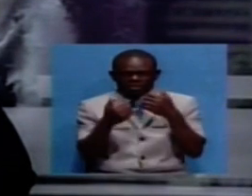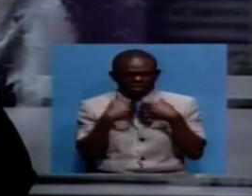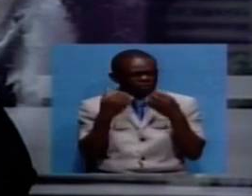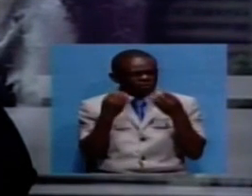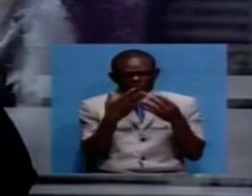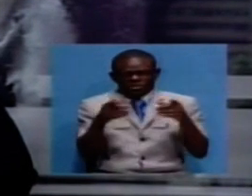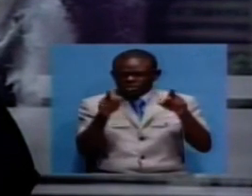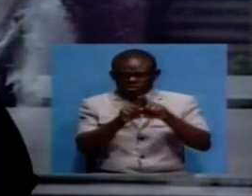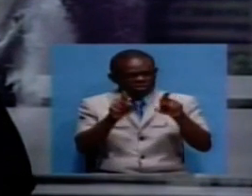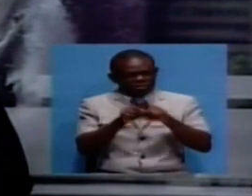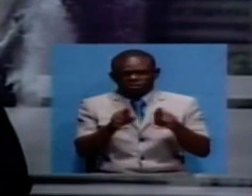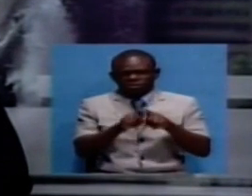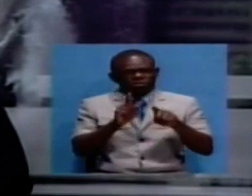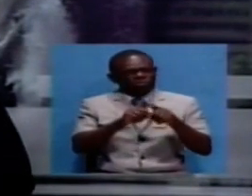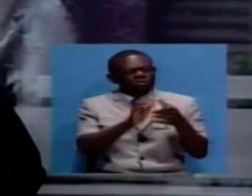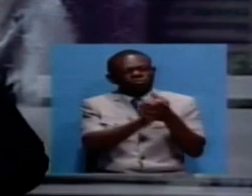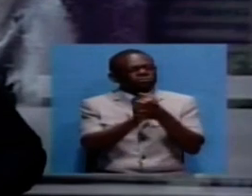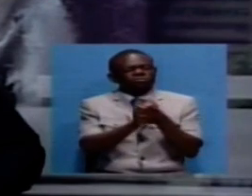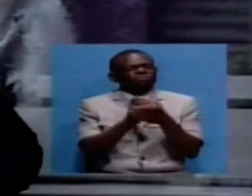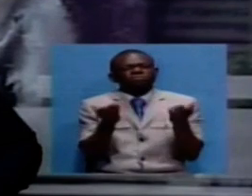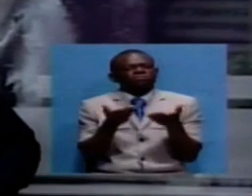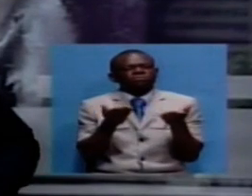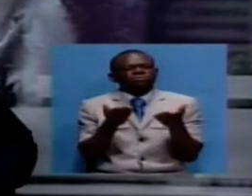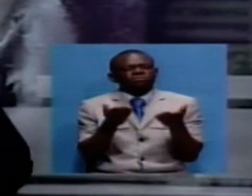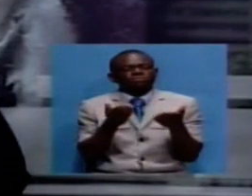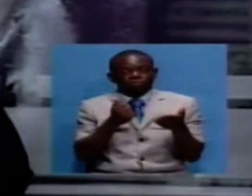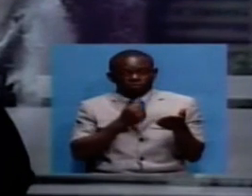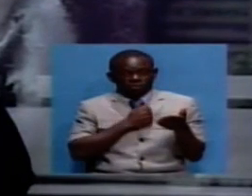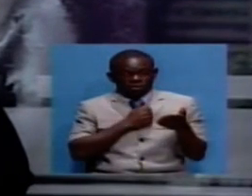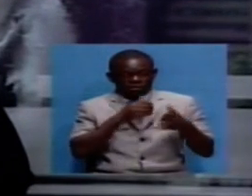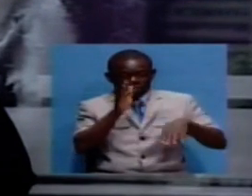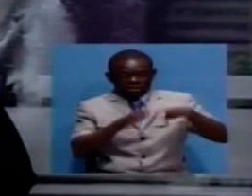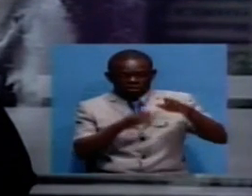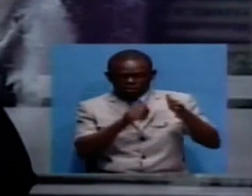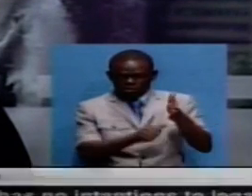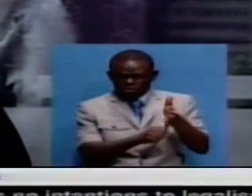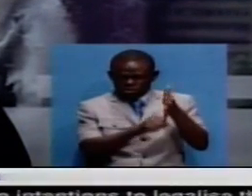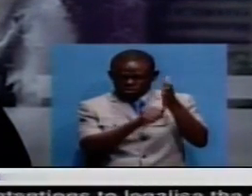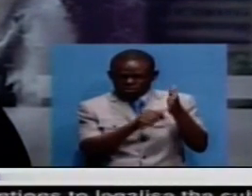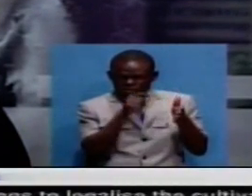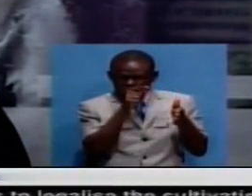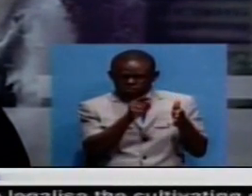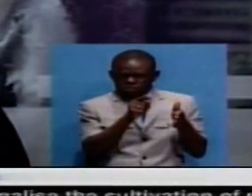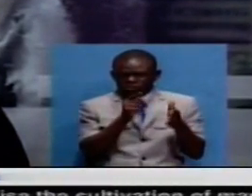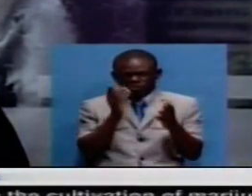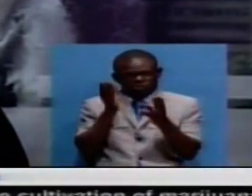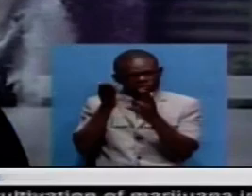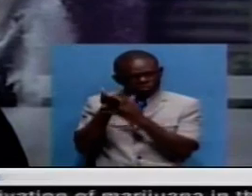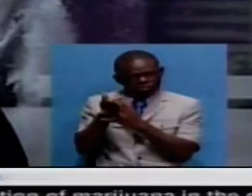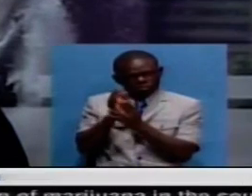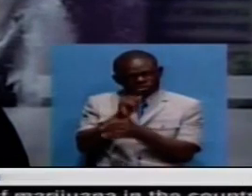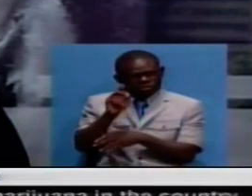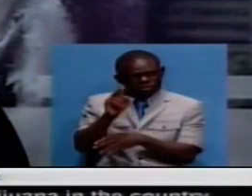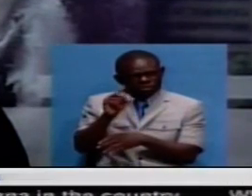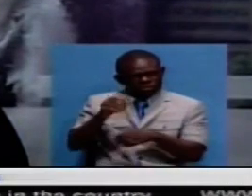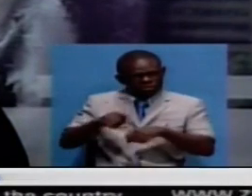common. Speaking when Angolan Embassy Press Attaché Alexandre Lucas Chilumba paid a courtesy call on him this